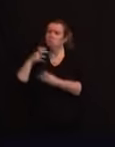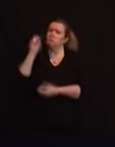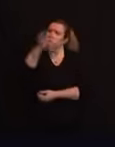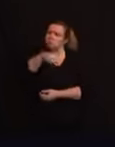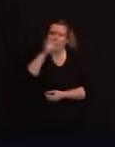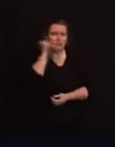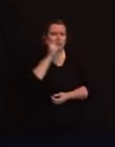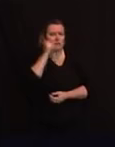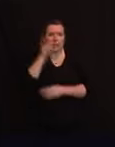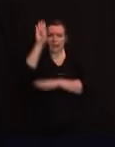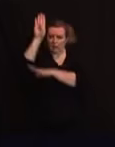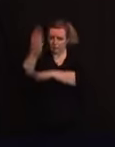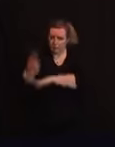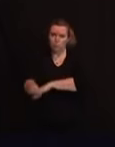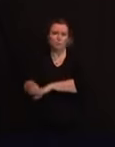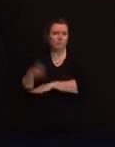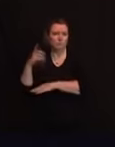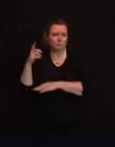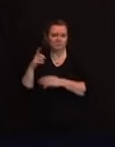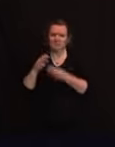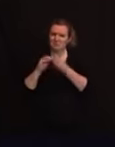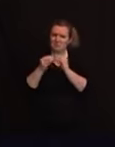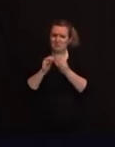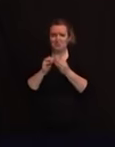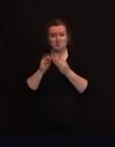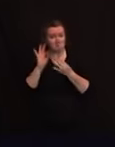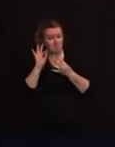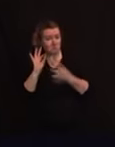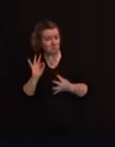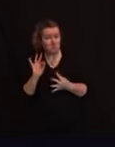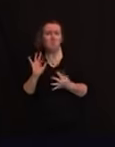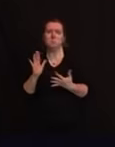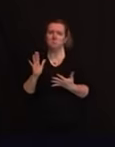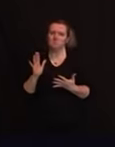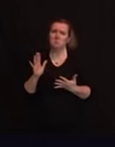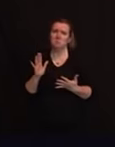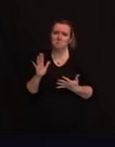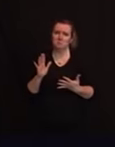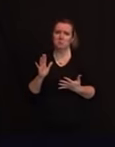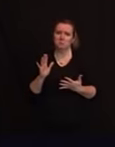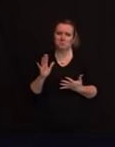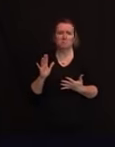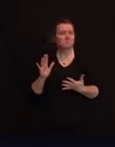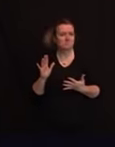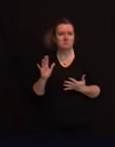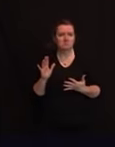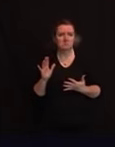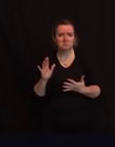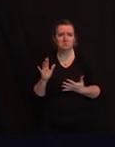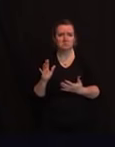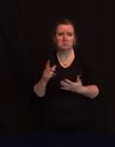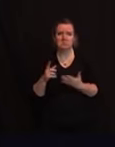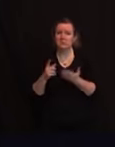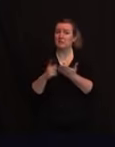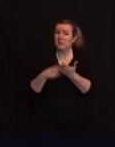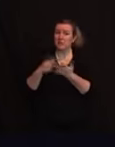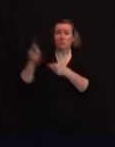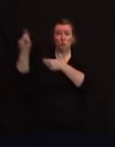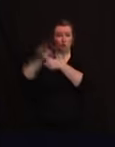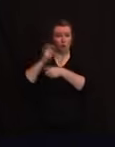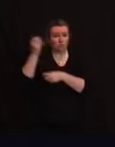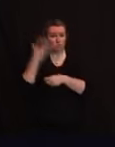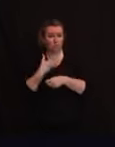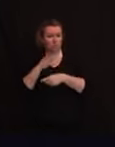it's as accurate as it is at that moment in time. We've gotten reports as early as 4 p.m., but most